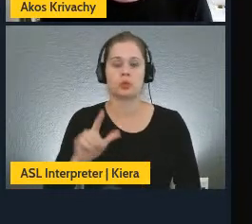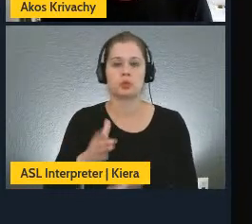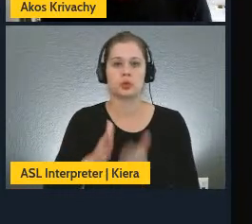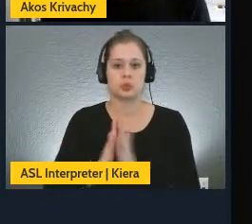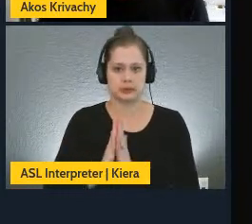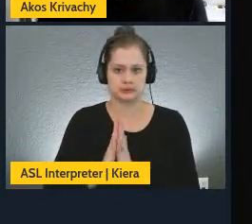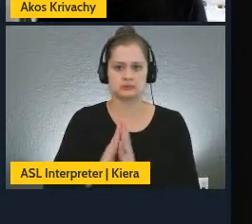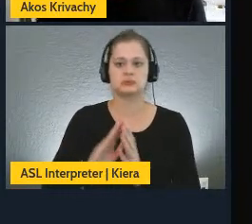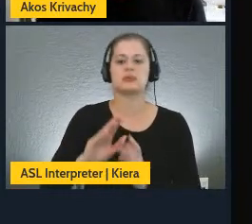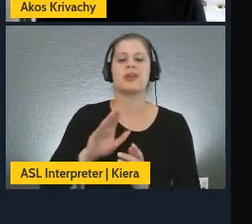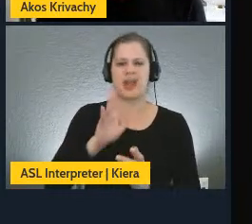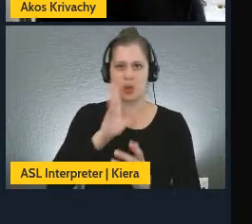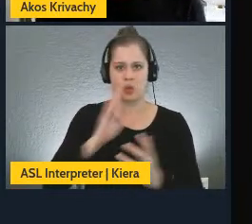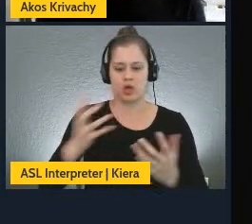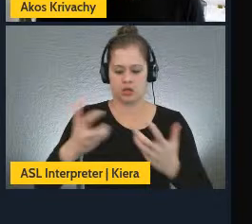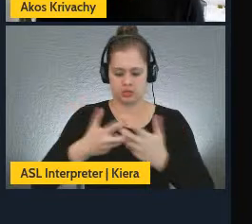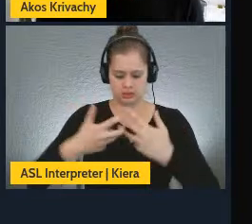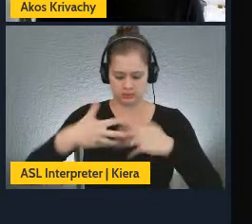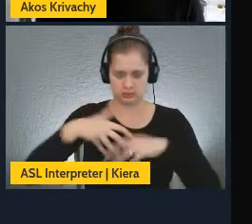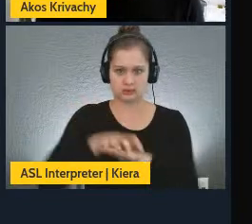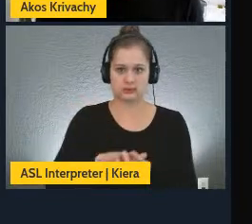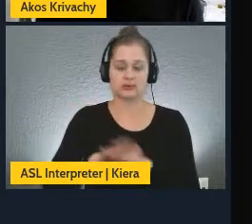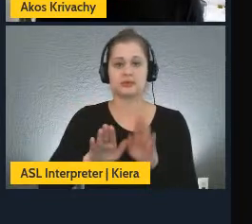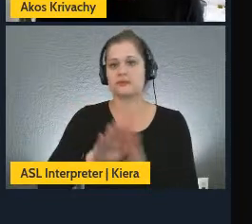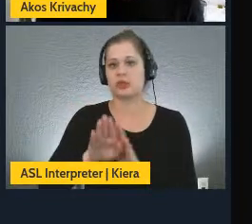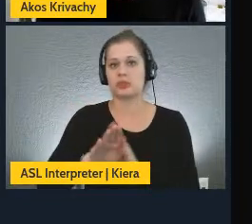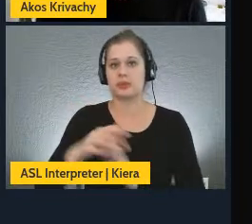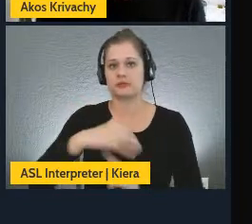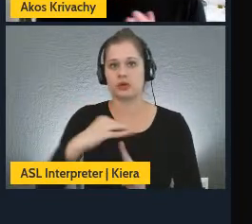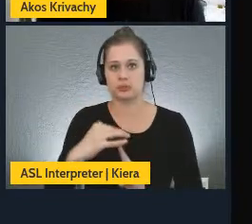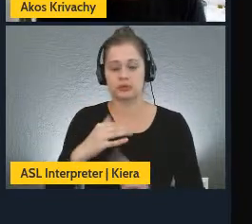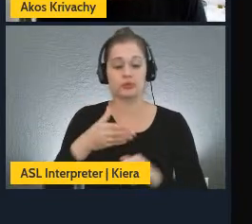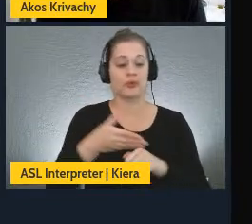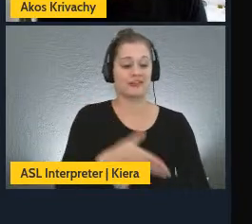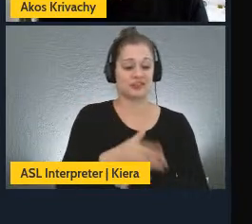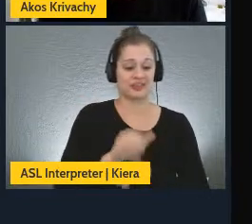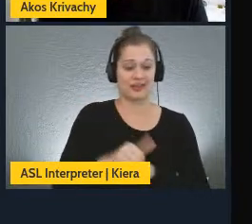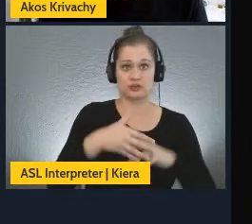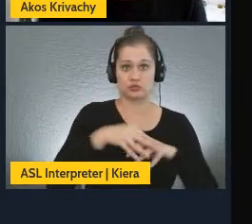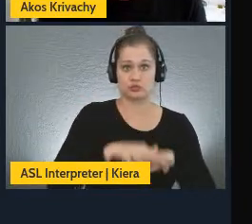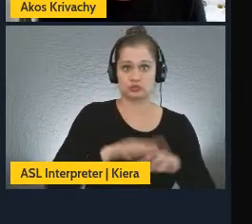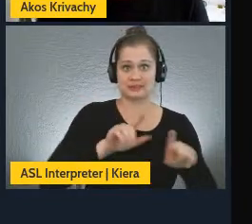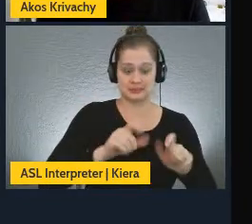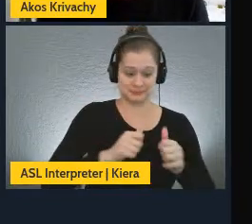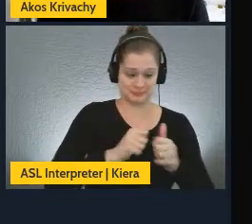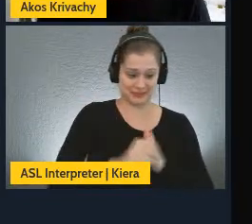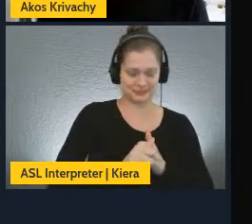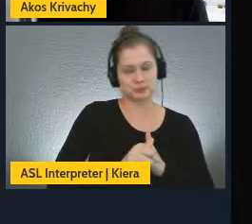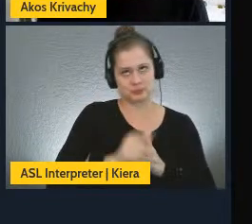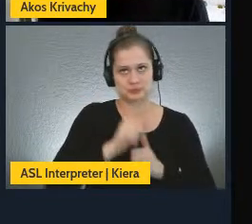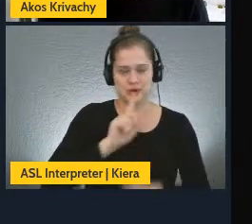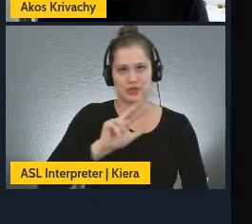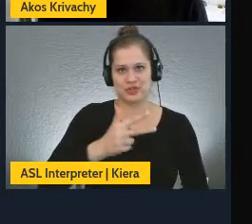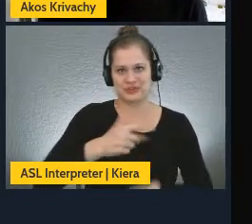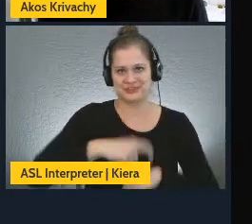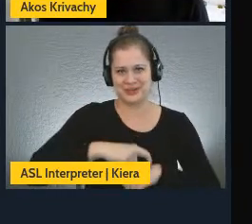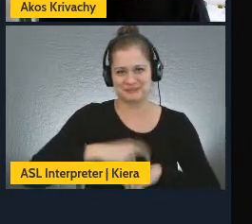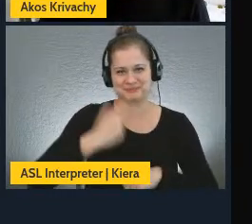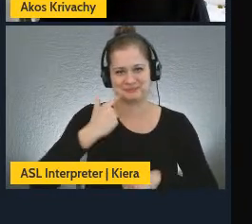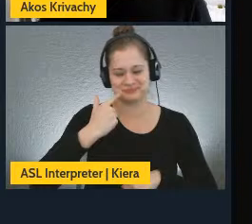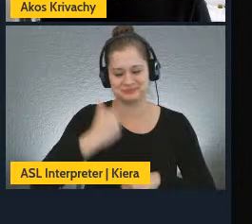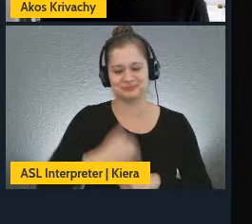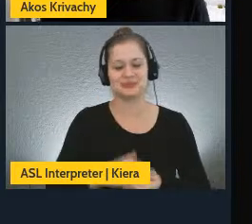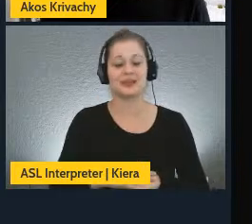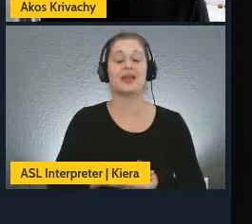environment, where after integration tests pass there for the third time, we